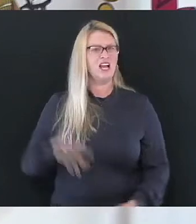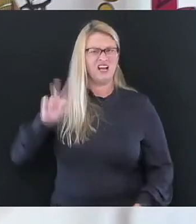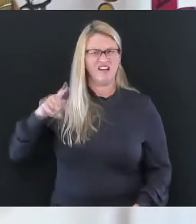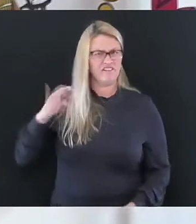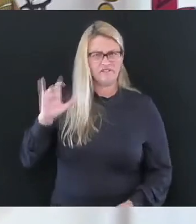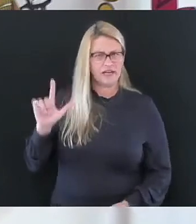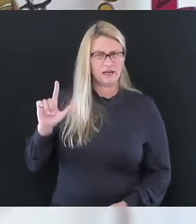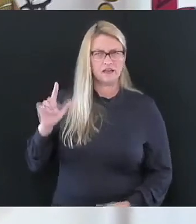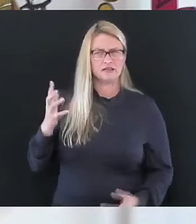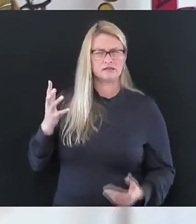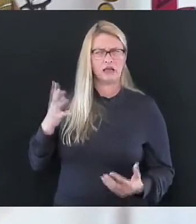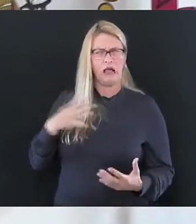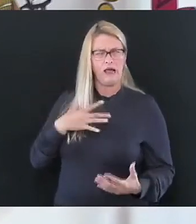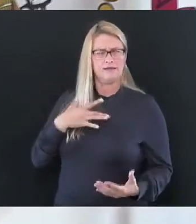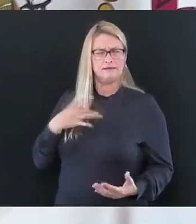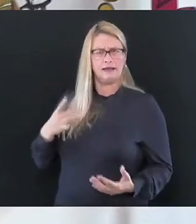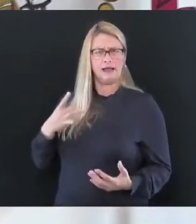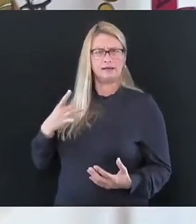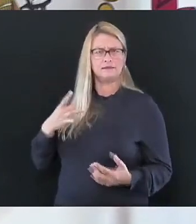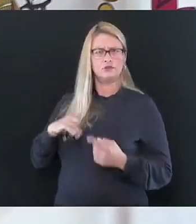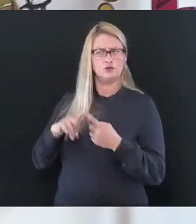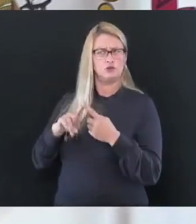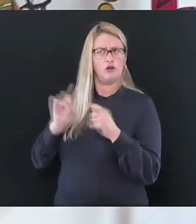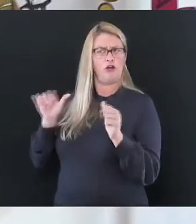saying. I can't.